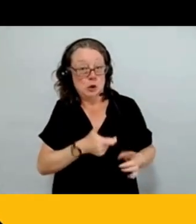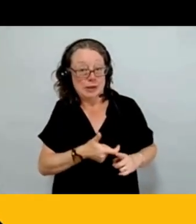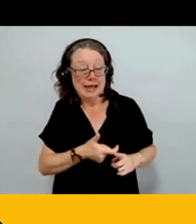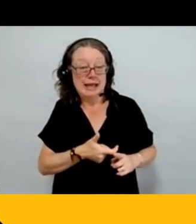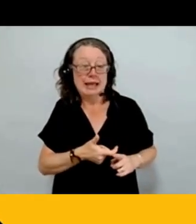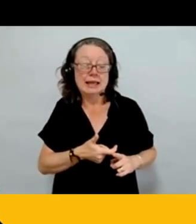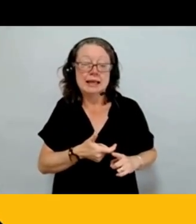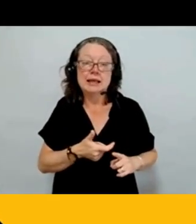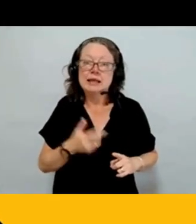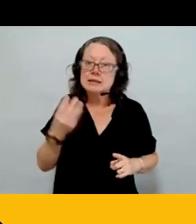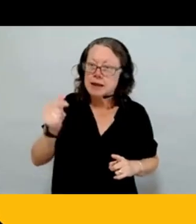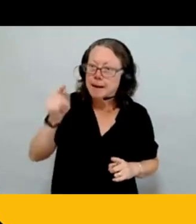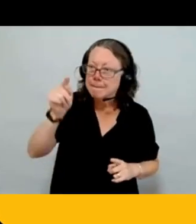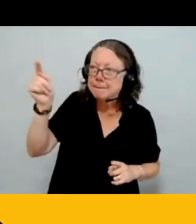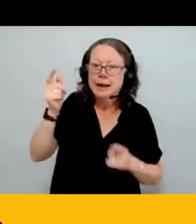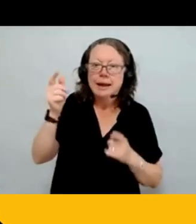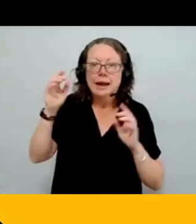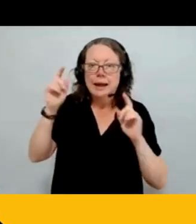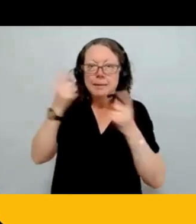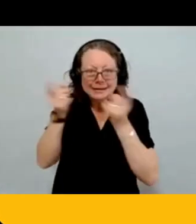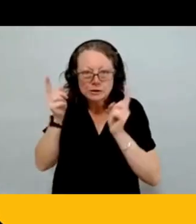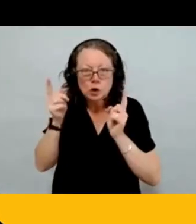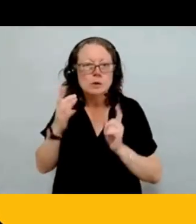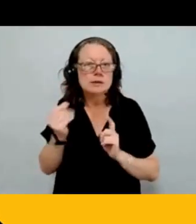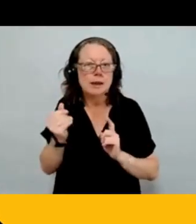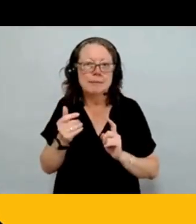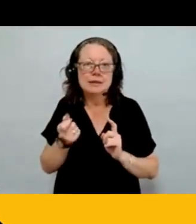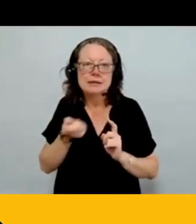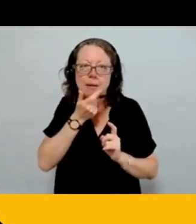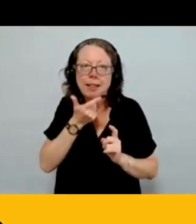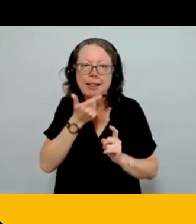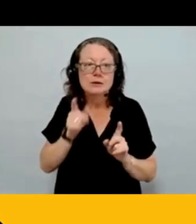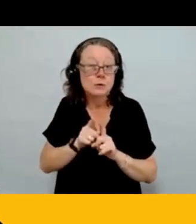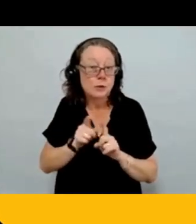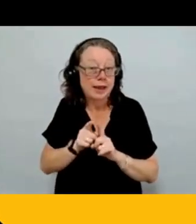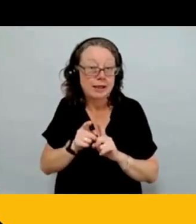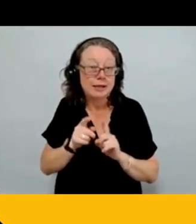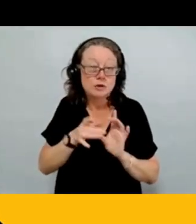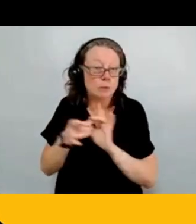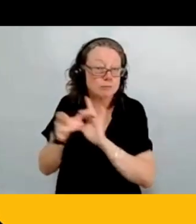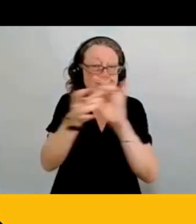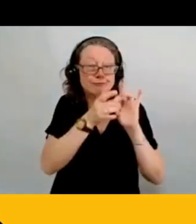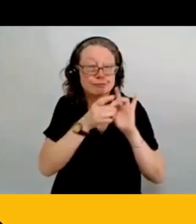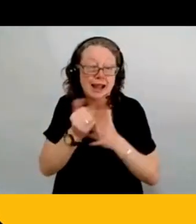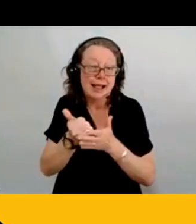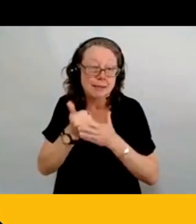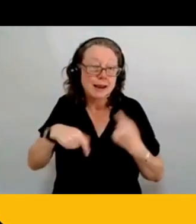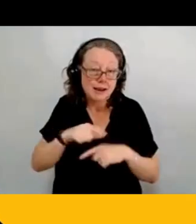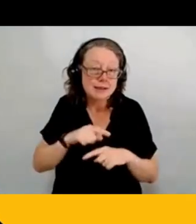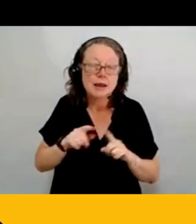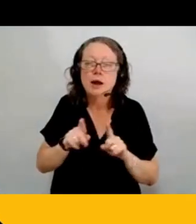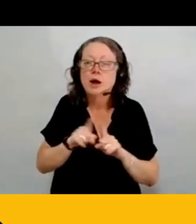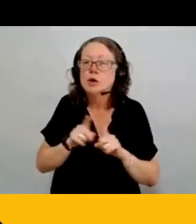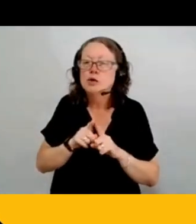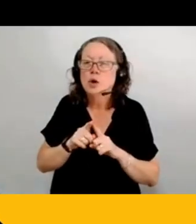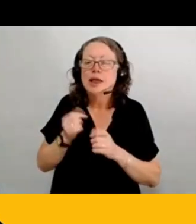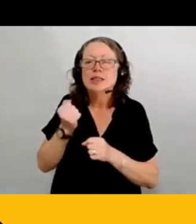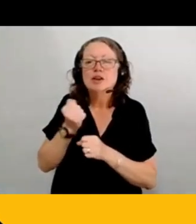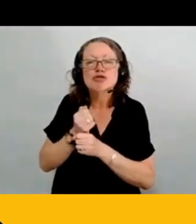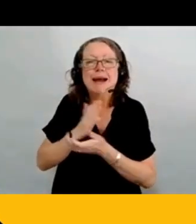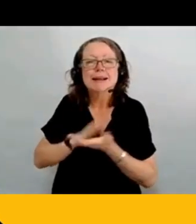to kind of curate it authentically. And then we're also responding in those other ways. So the grandparents and